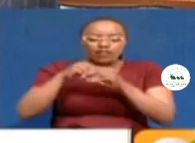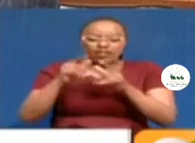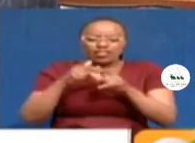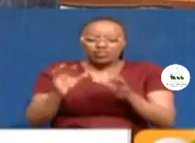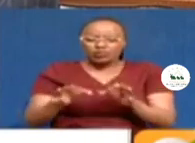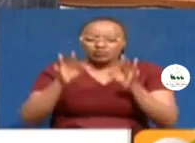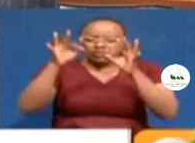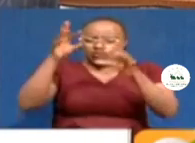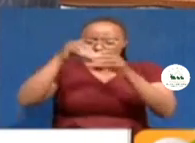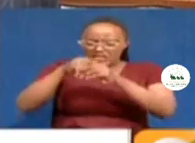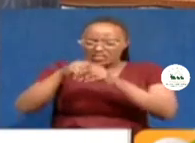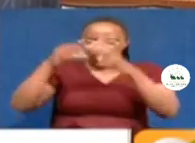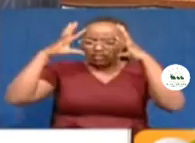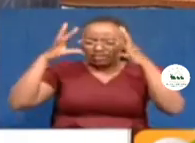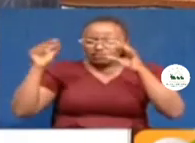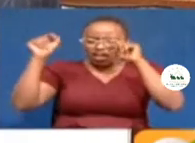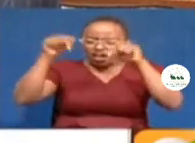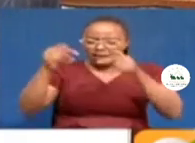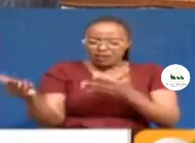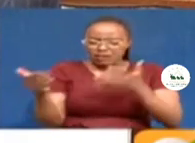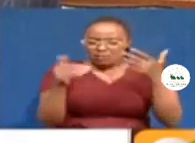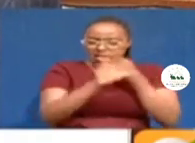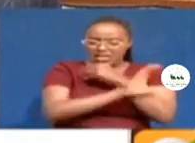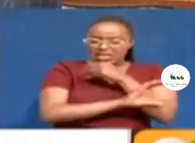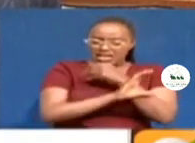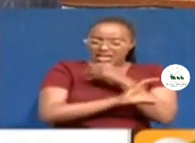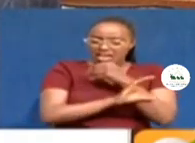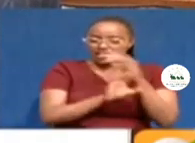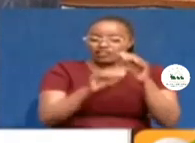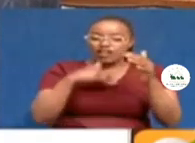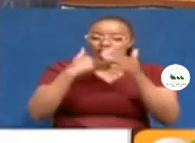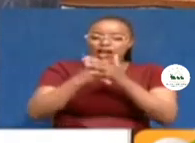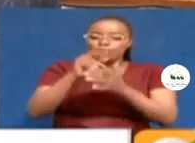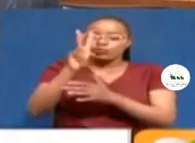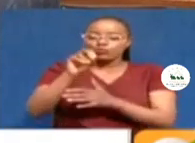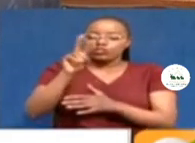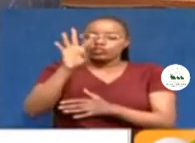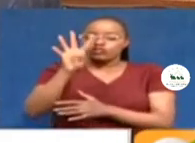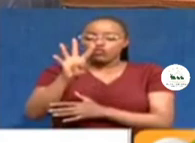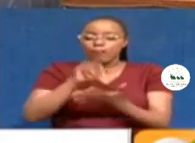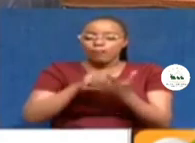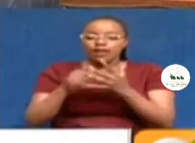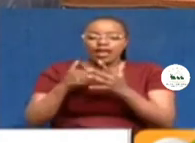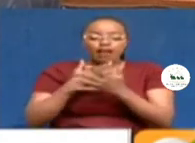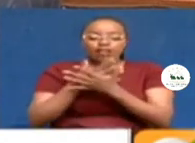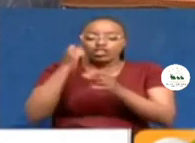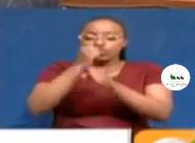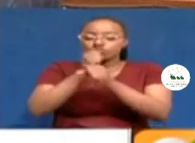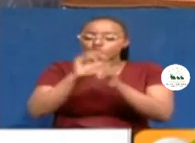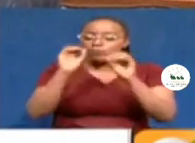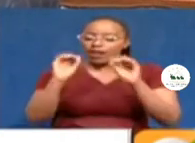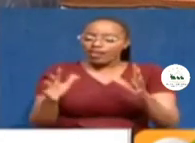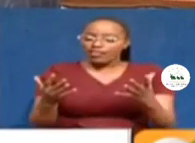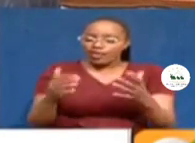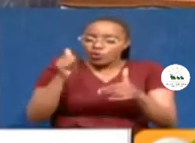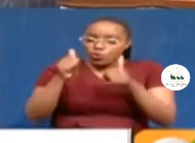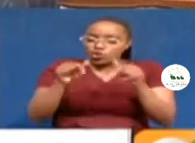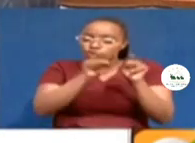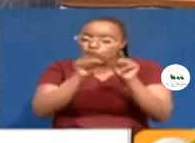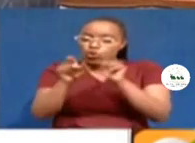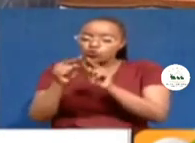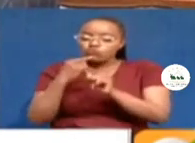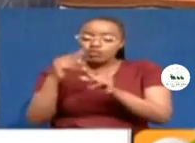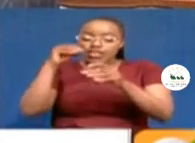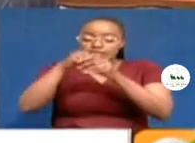postpone my investment decision in this country until the year 2024. So there would be no employment, which tells